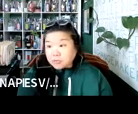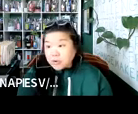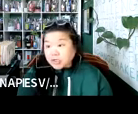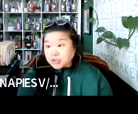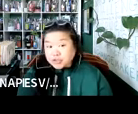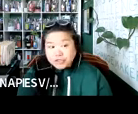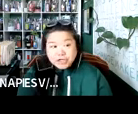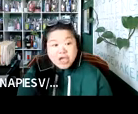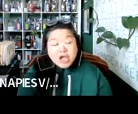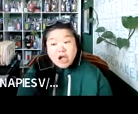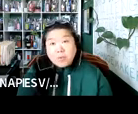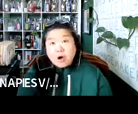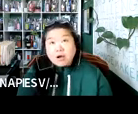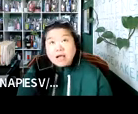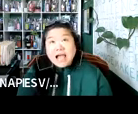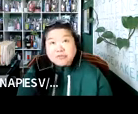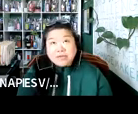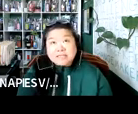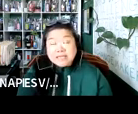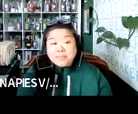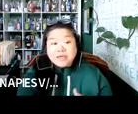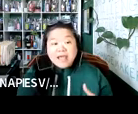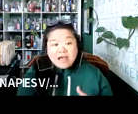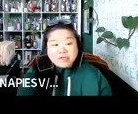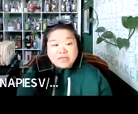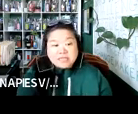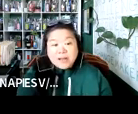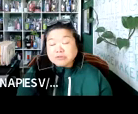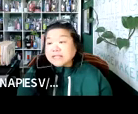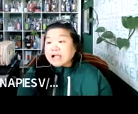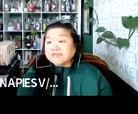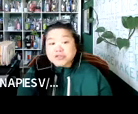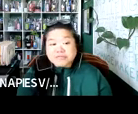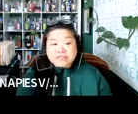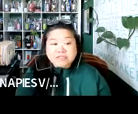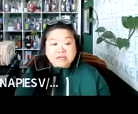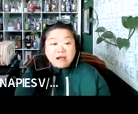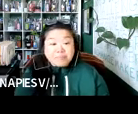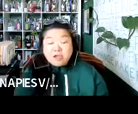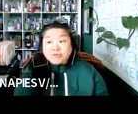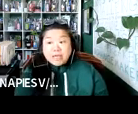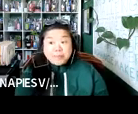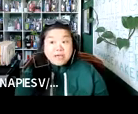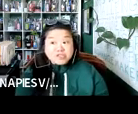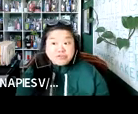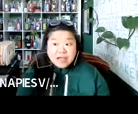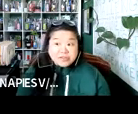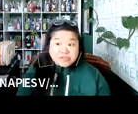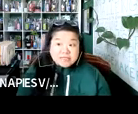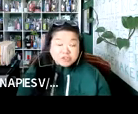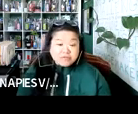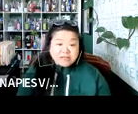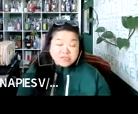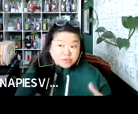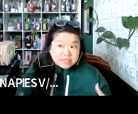there were a growing concern among advocates, API advocates, about the lack of services for API